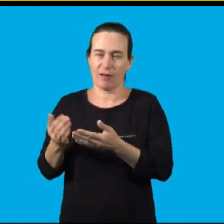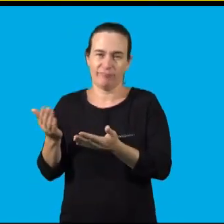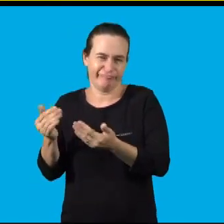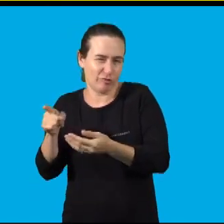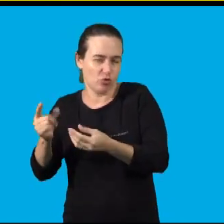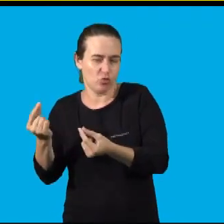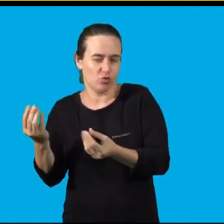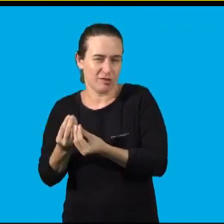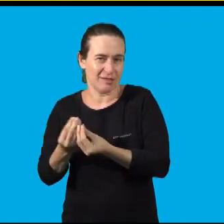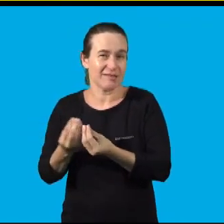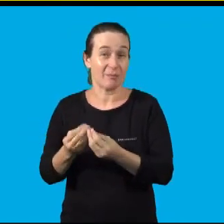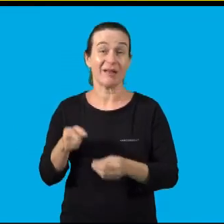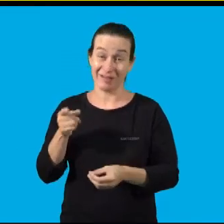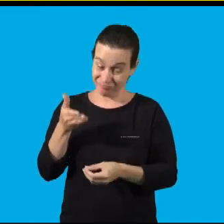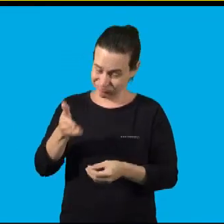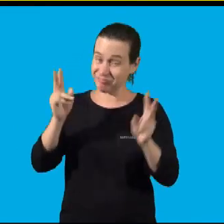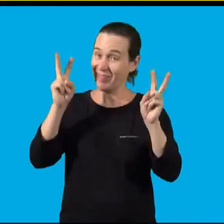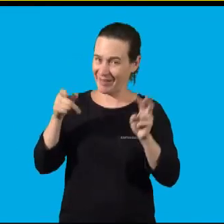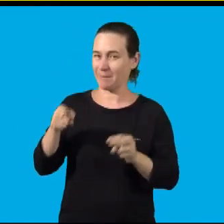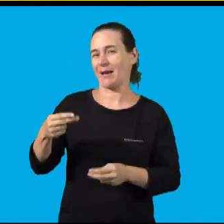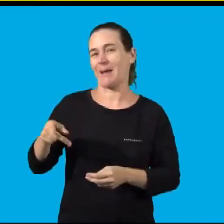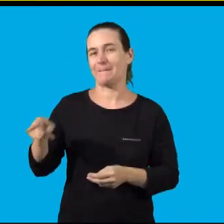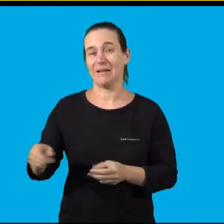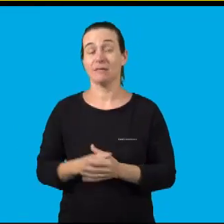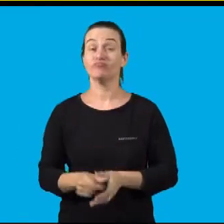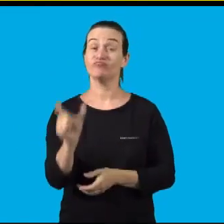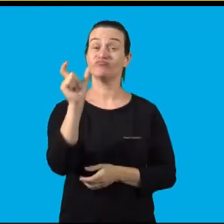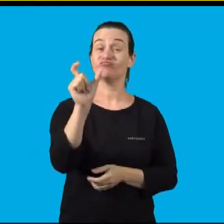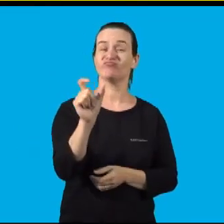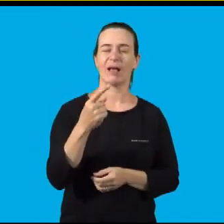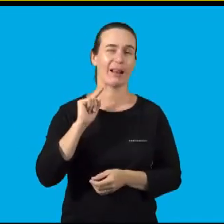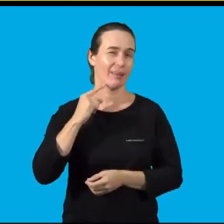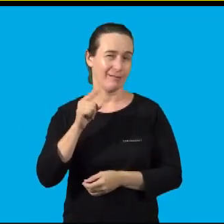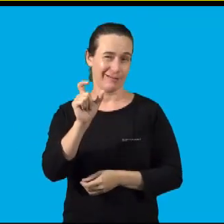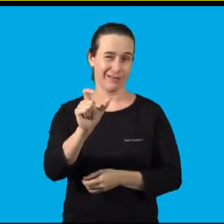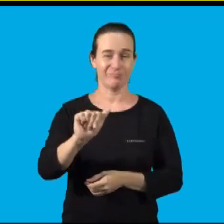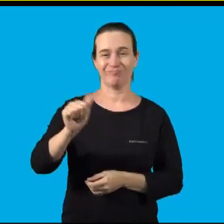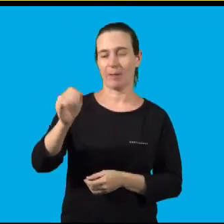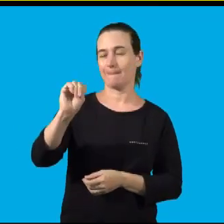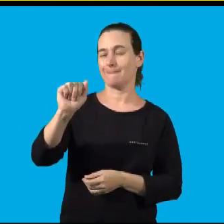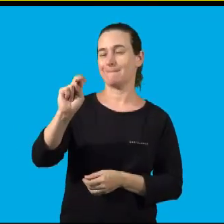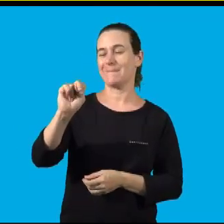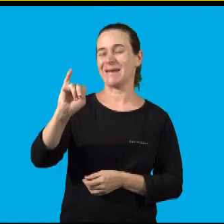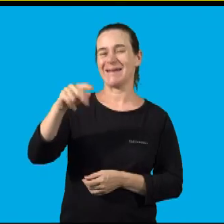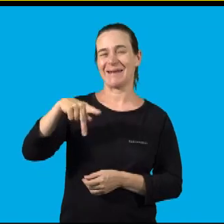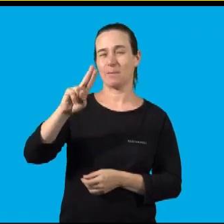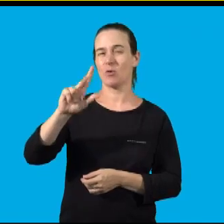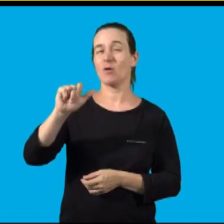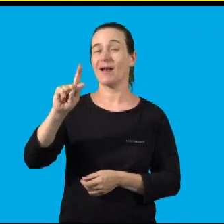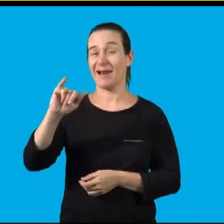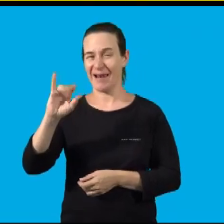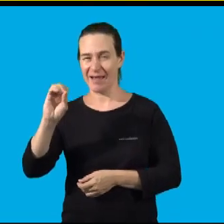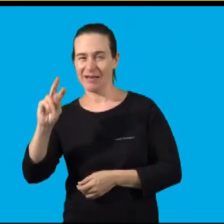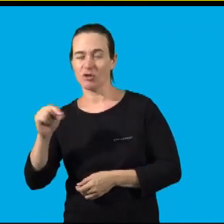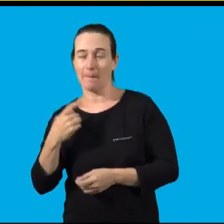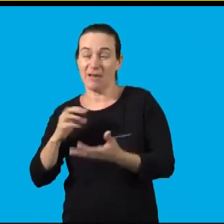tragic consequences in the play Hamlet. So, deception and manipulation, so